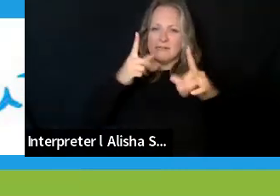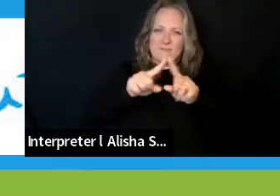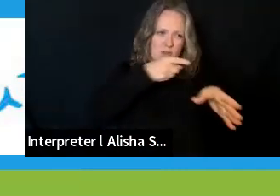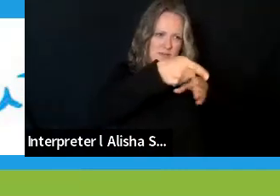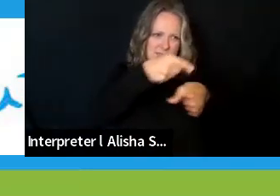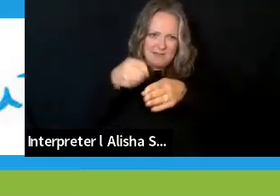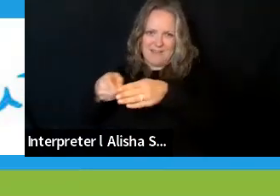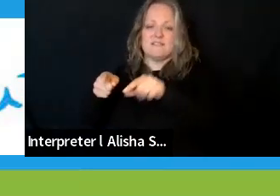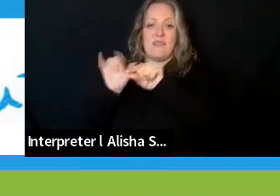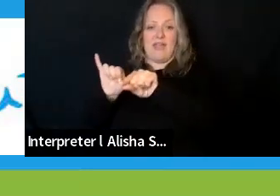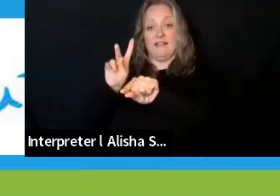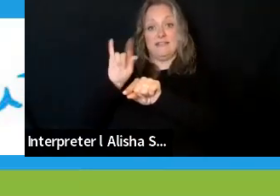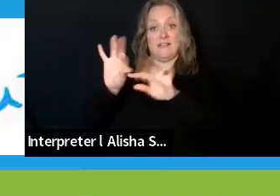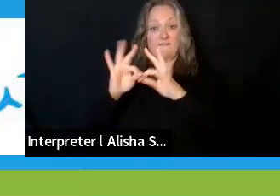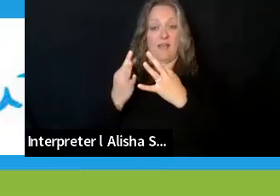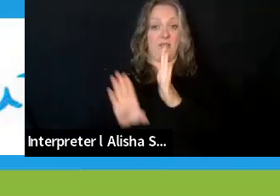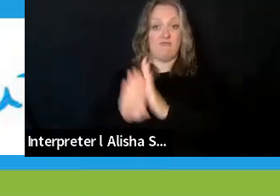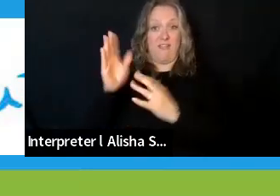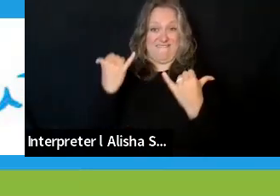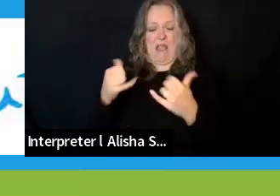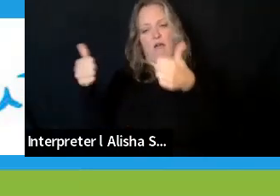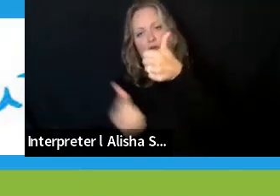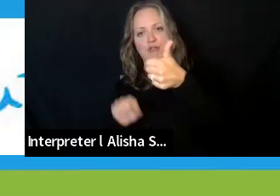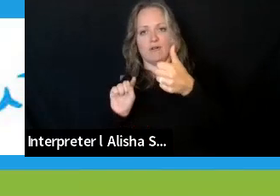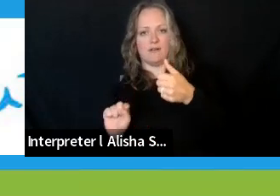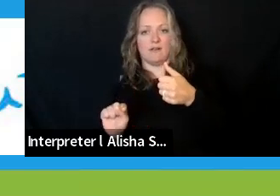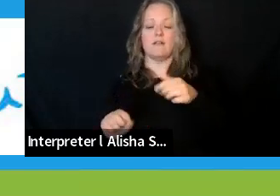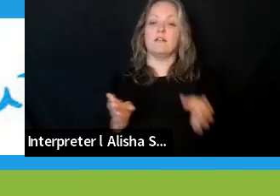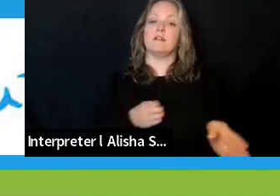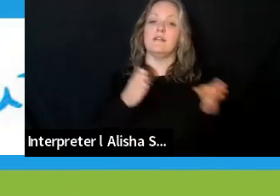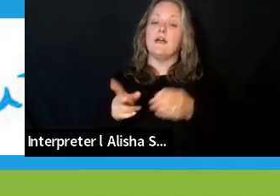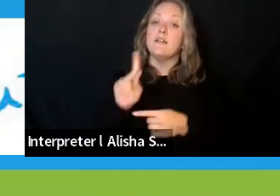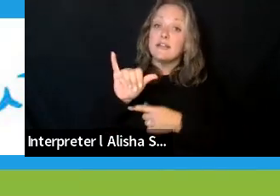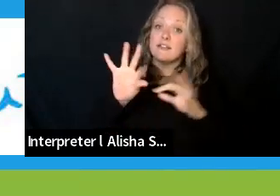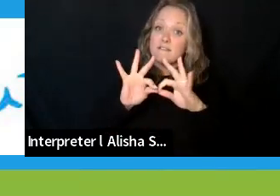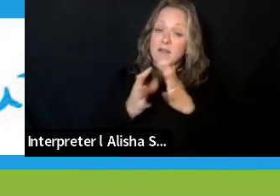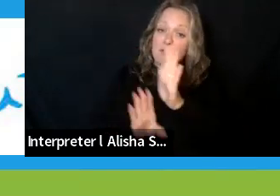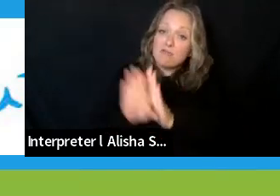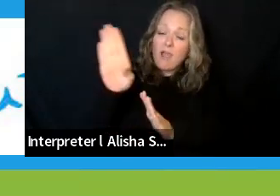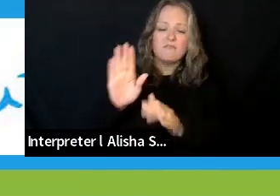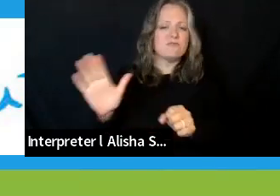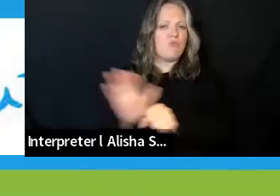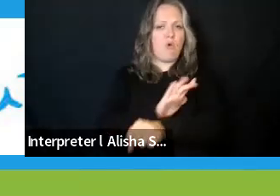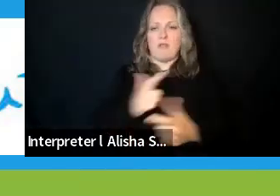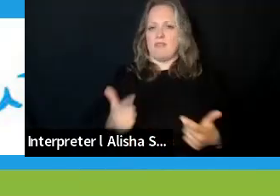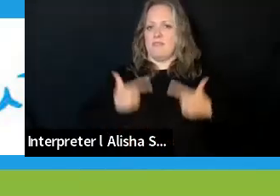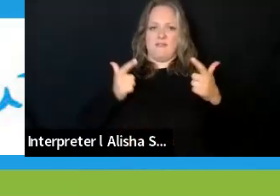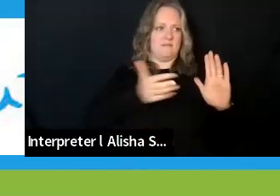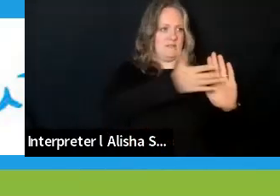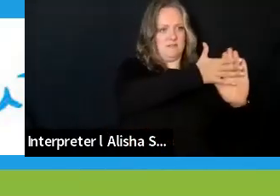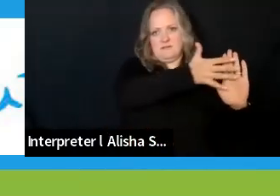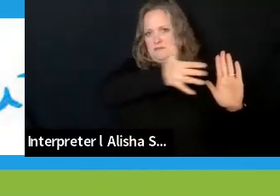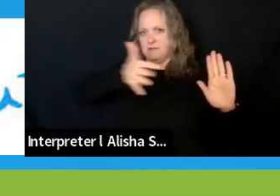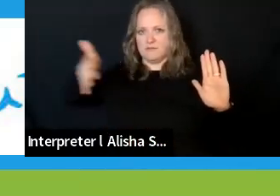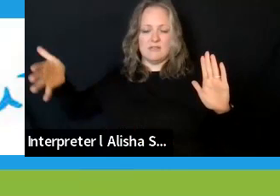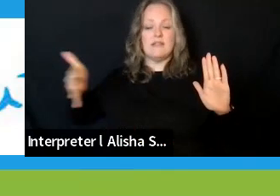So the Family Thrive looks at the whole lifespan. It does the positive and adverse child